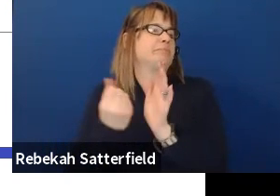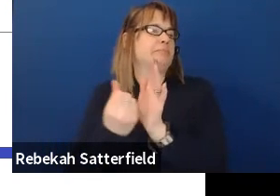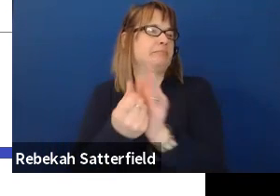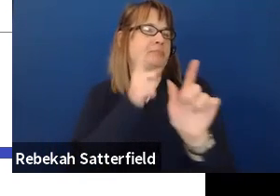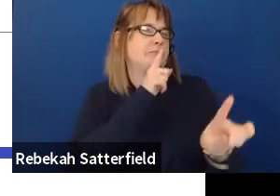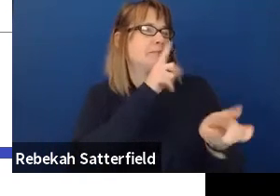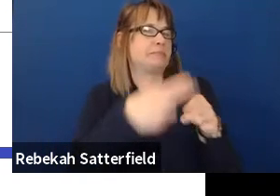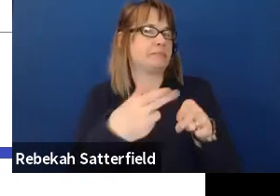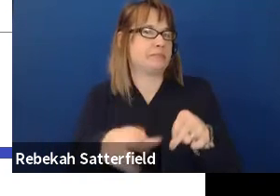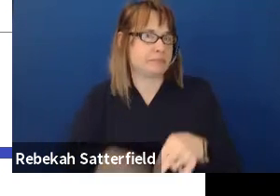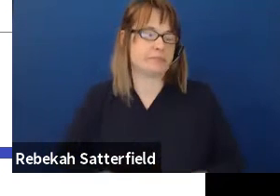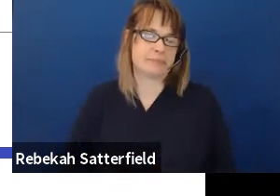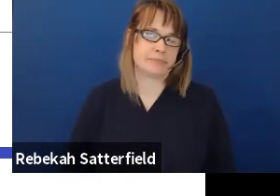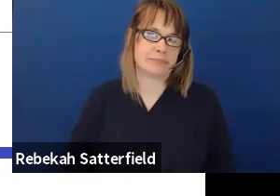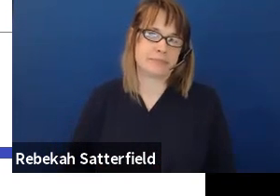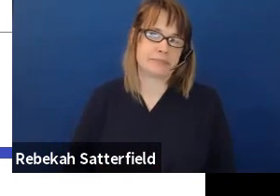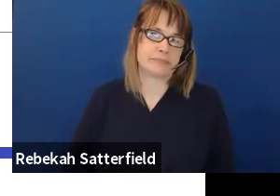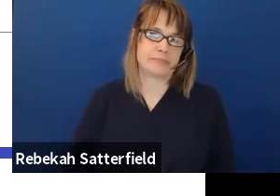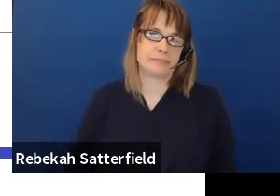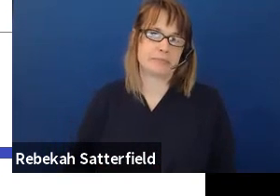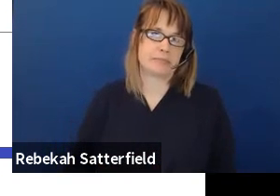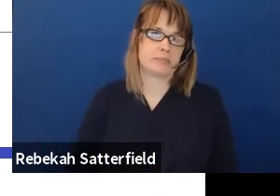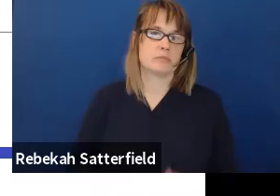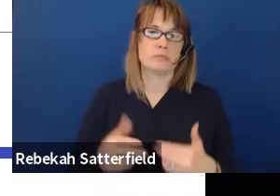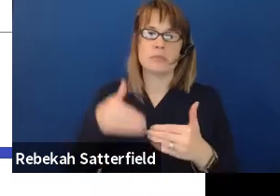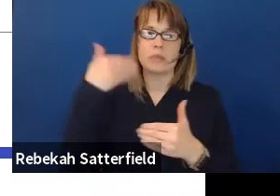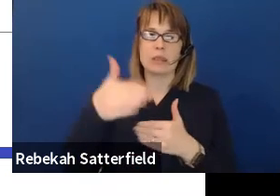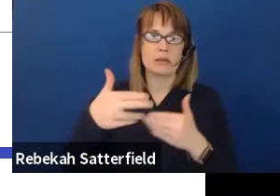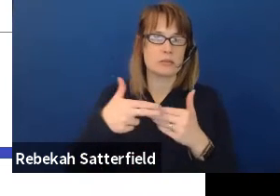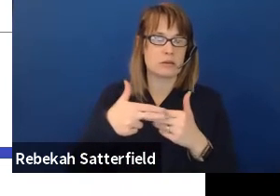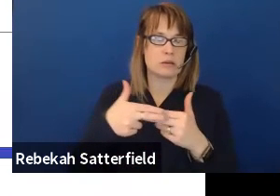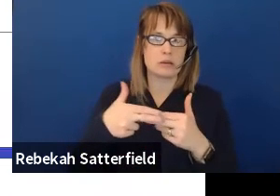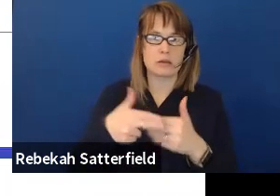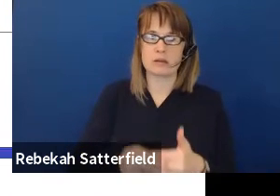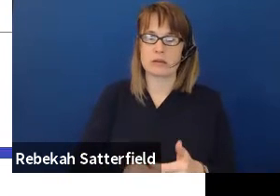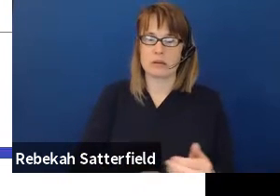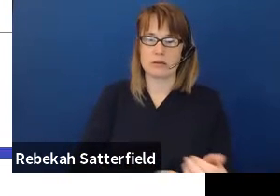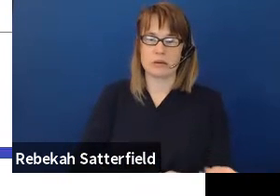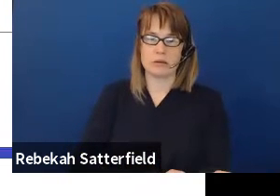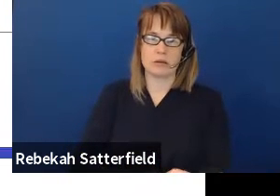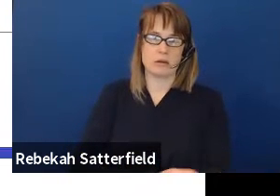looking for. We can move on to the next slide.